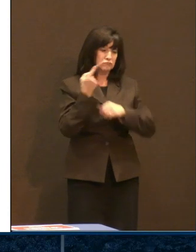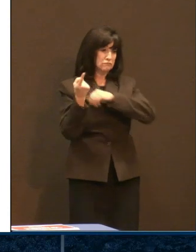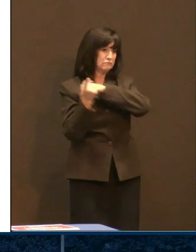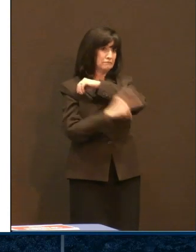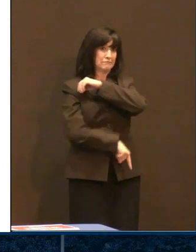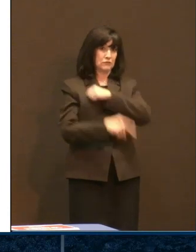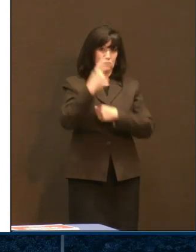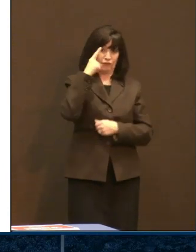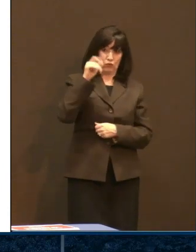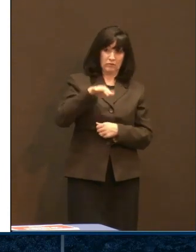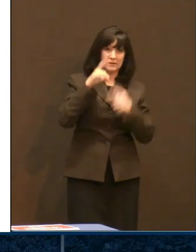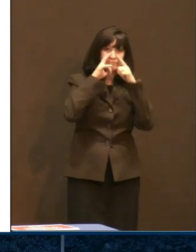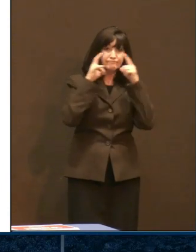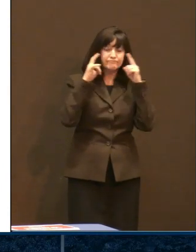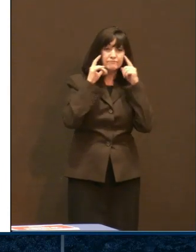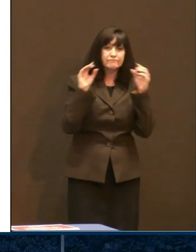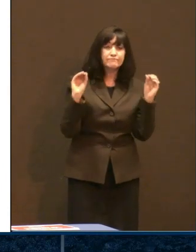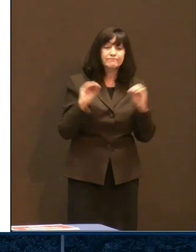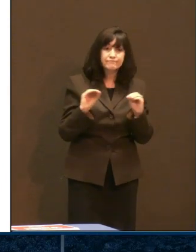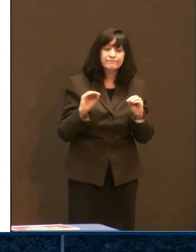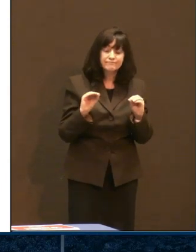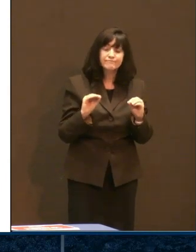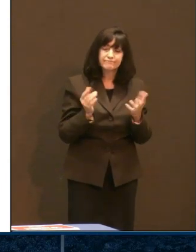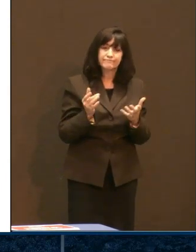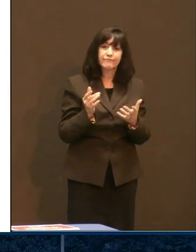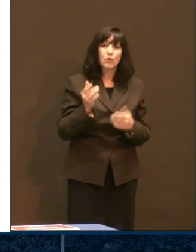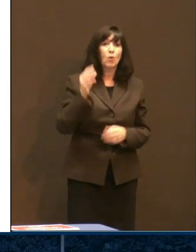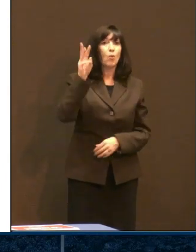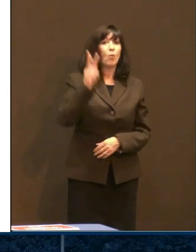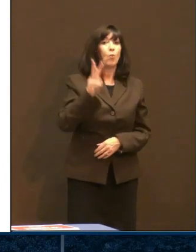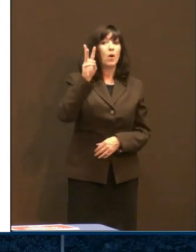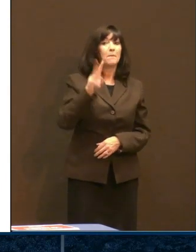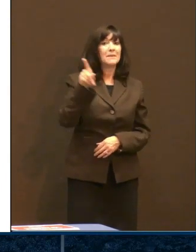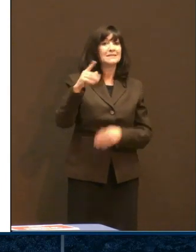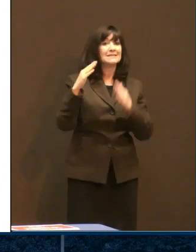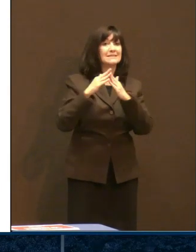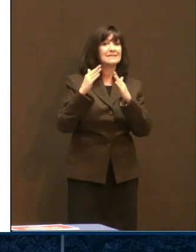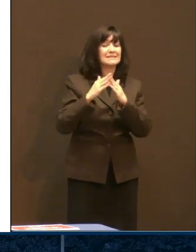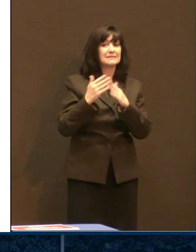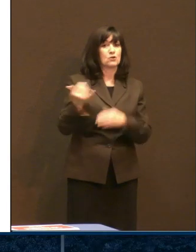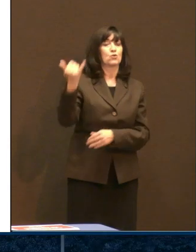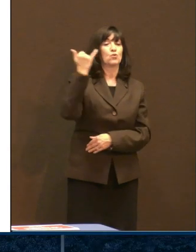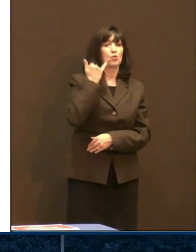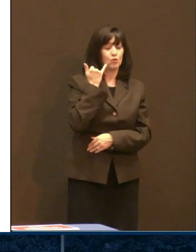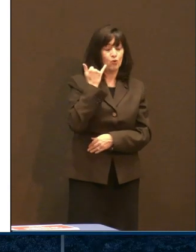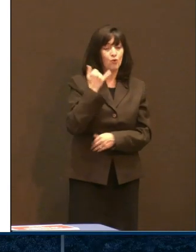on our call with Wilmington City Council this week, and obviously